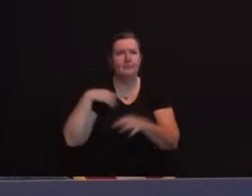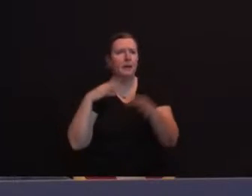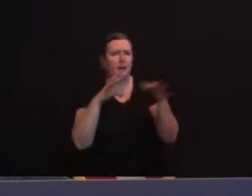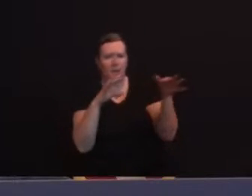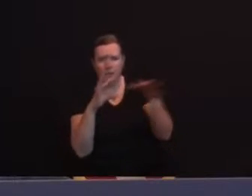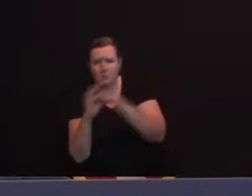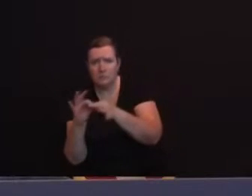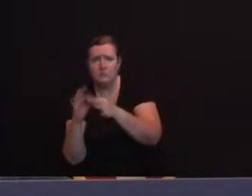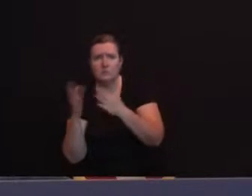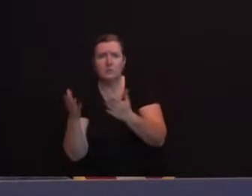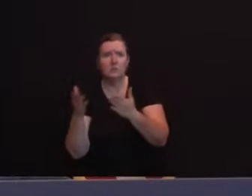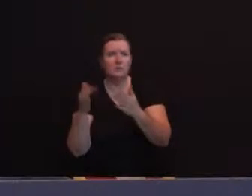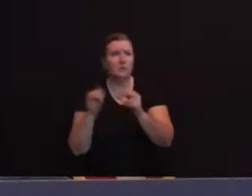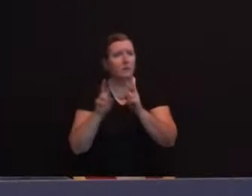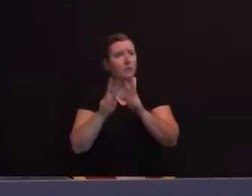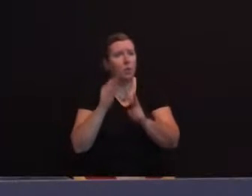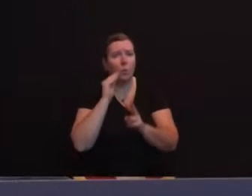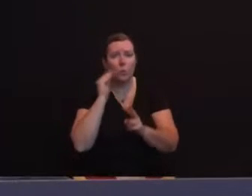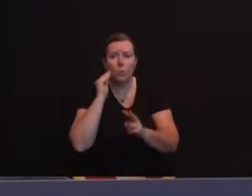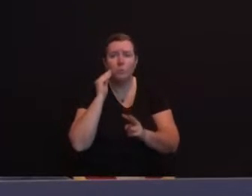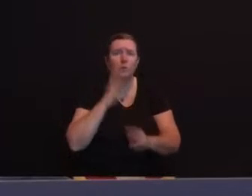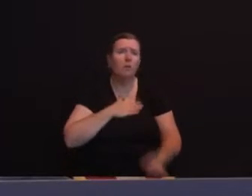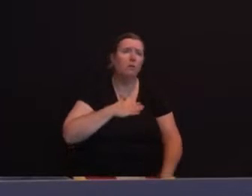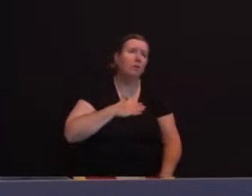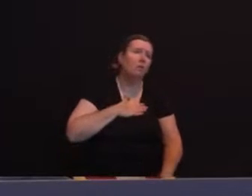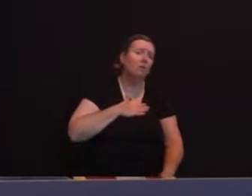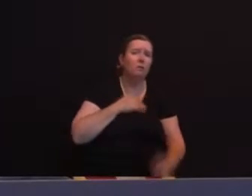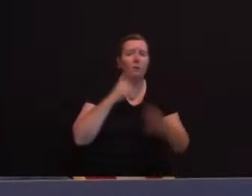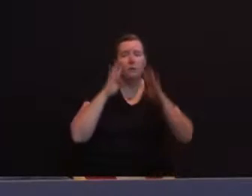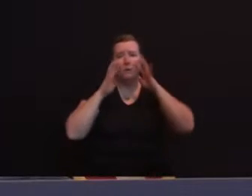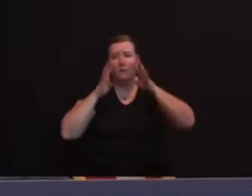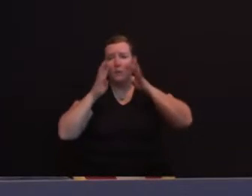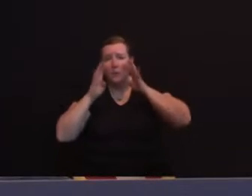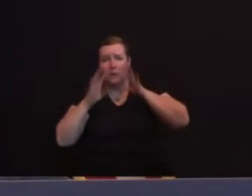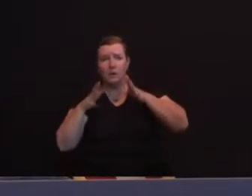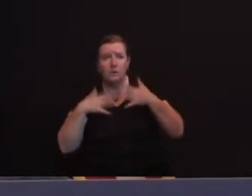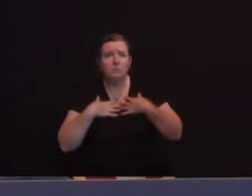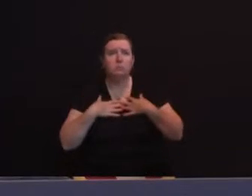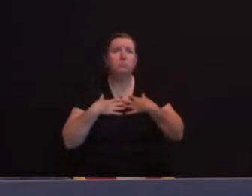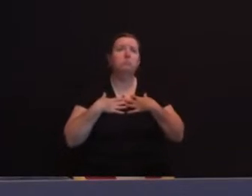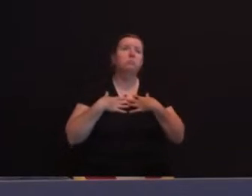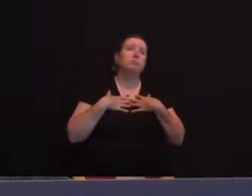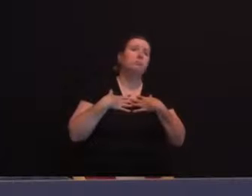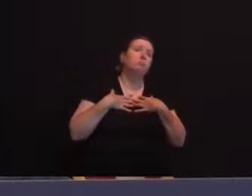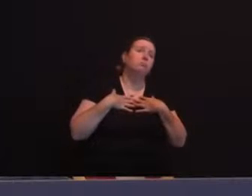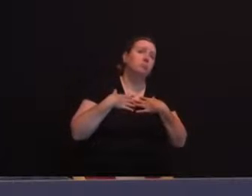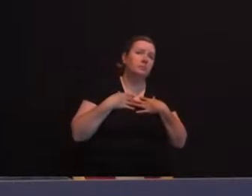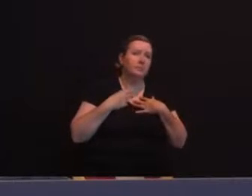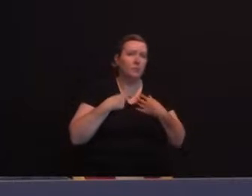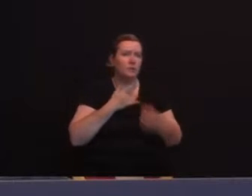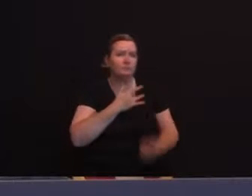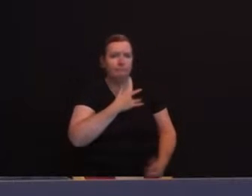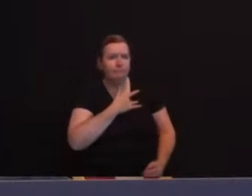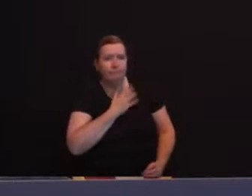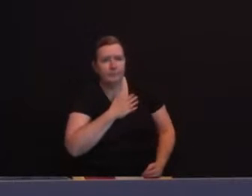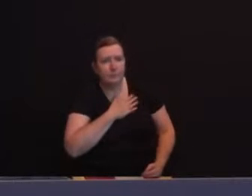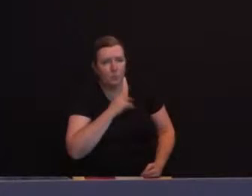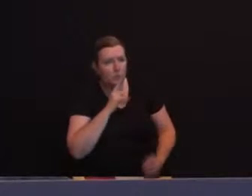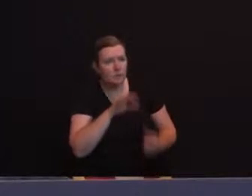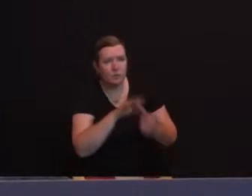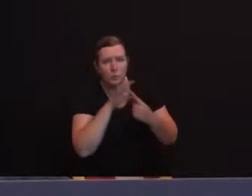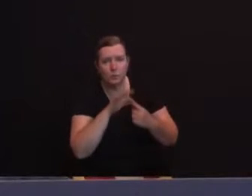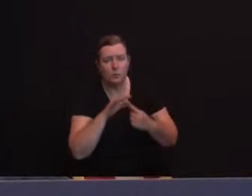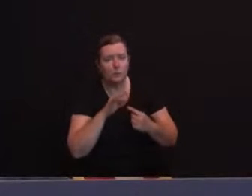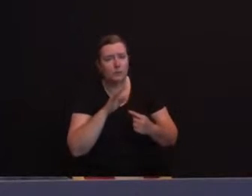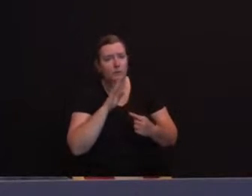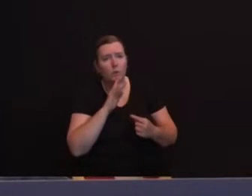how grateful that was that we were able to do that. So he will be missed, that distinct voice and character. I